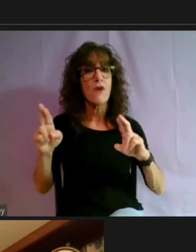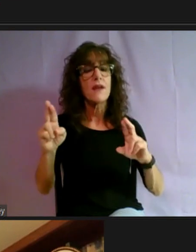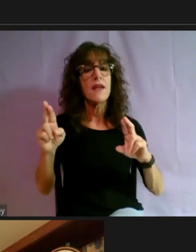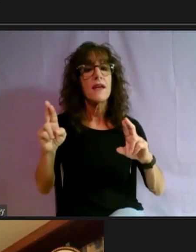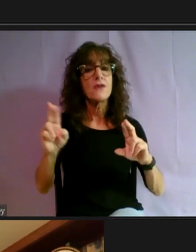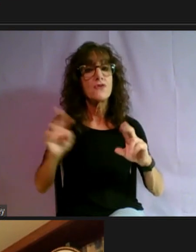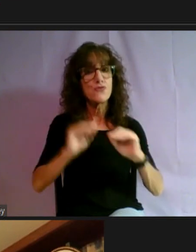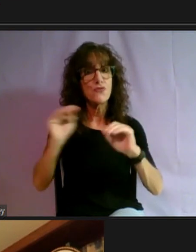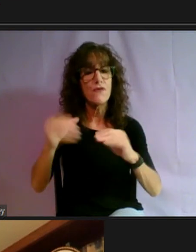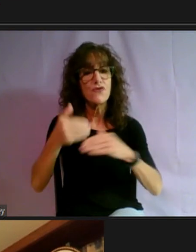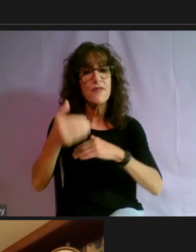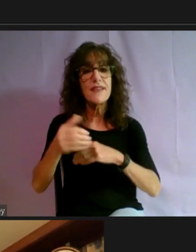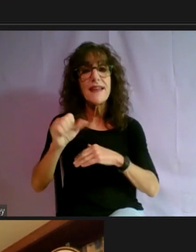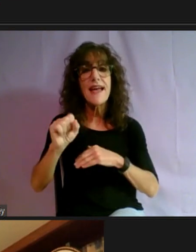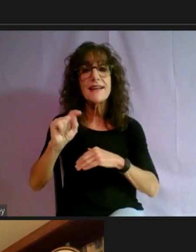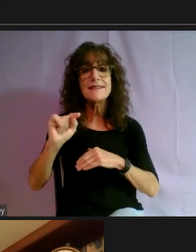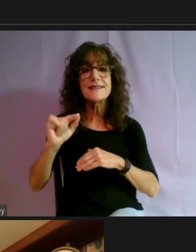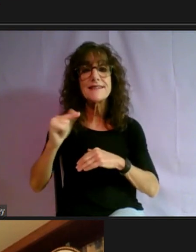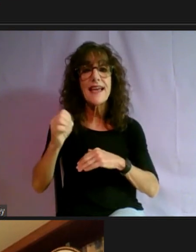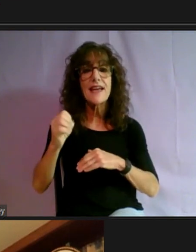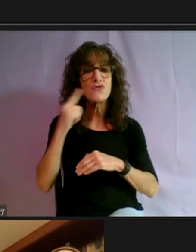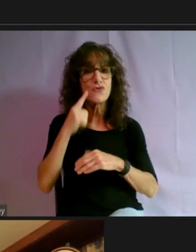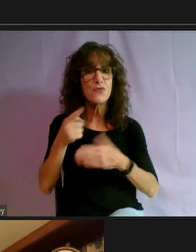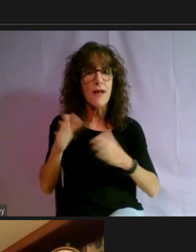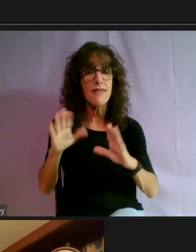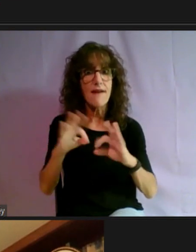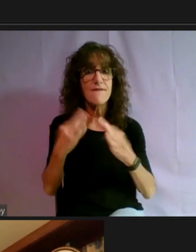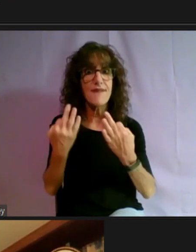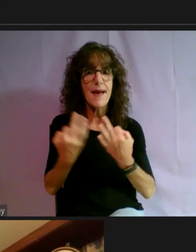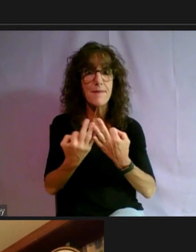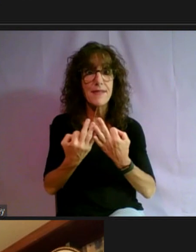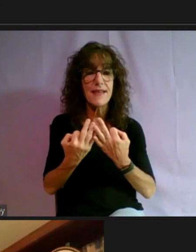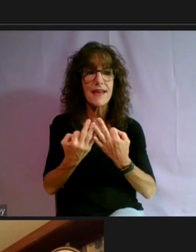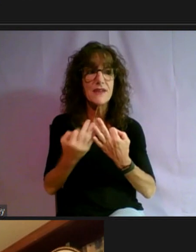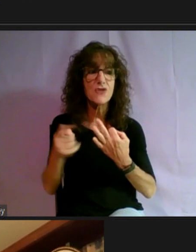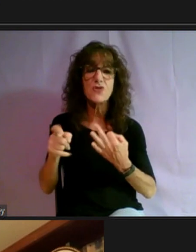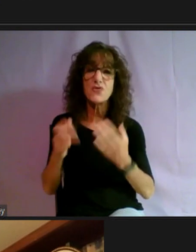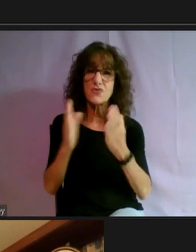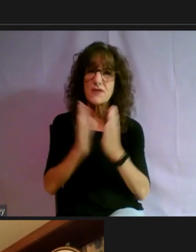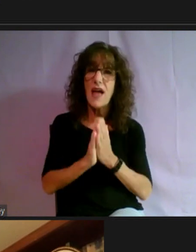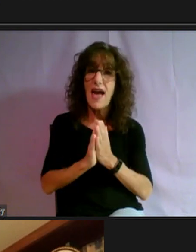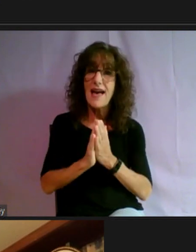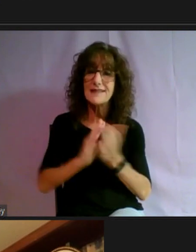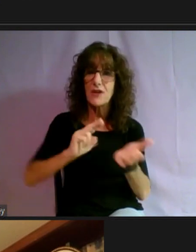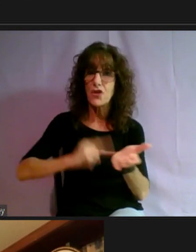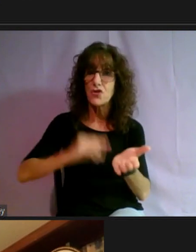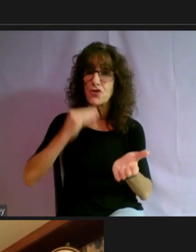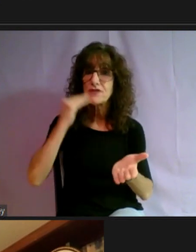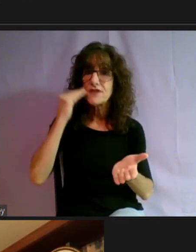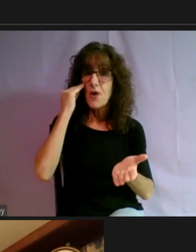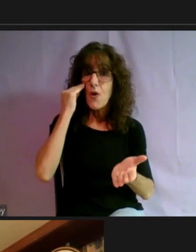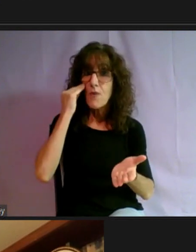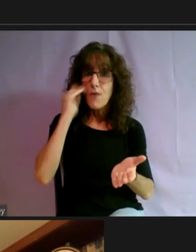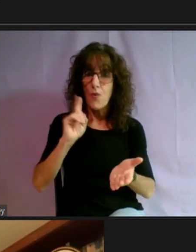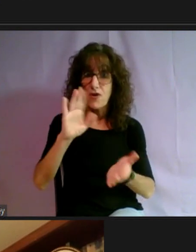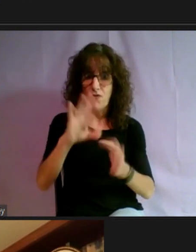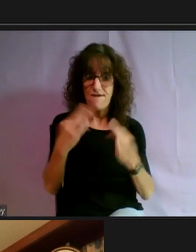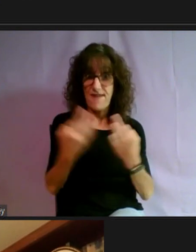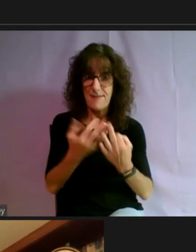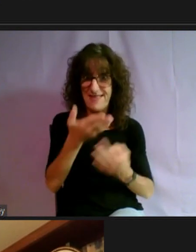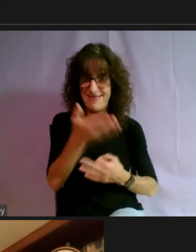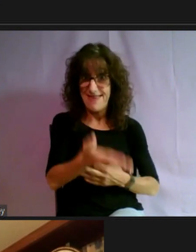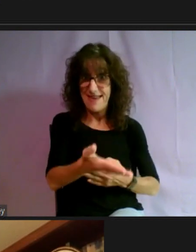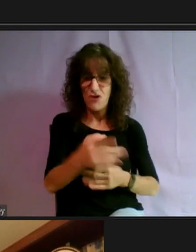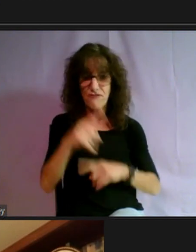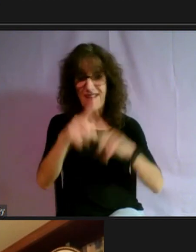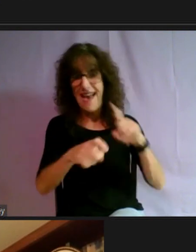stage to allow family. So that's a question that's actually, you should be asking the nursing home where your loved one is, where they are and what their